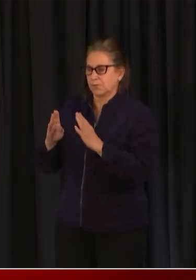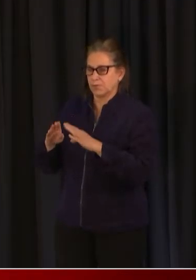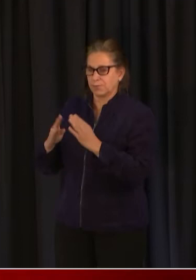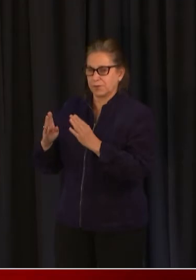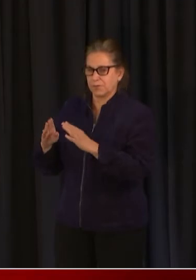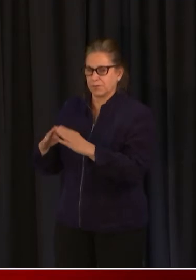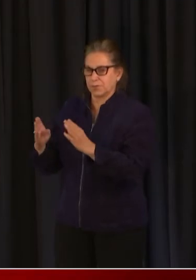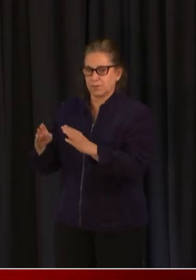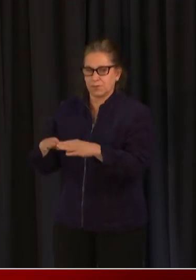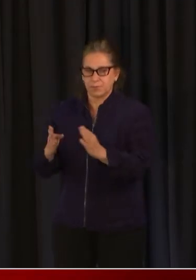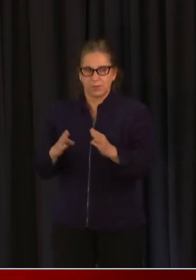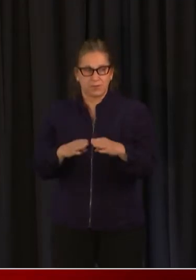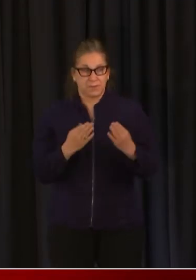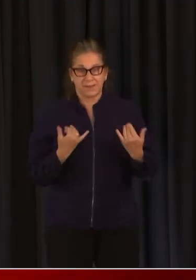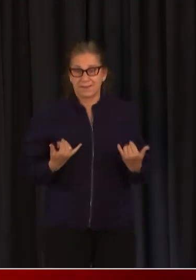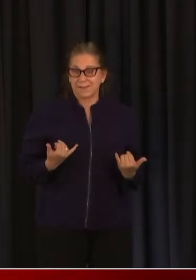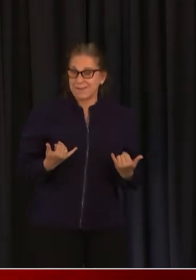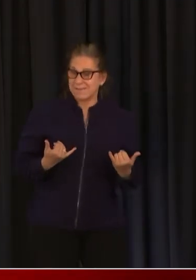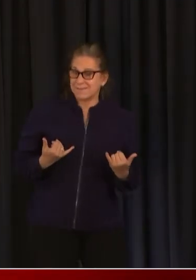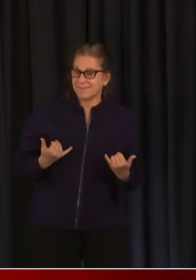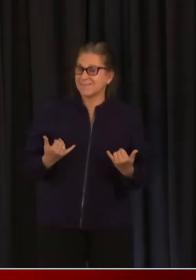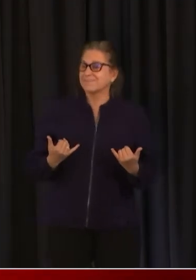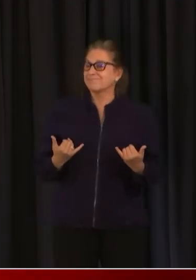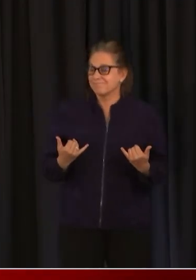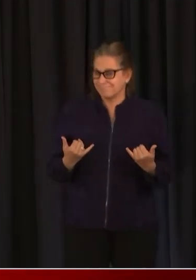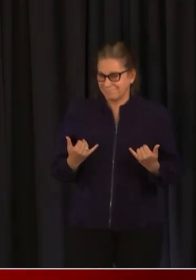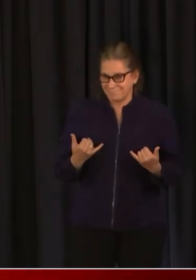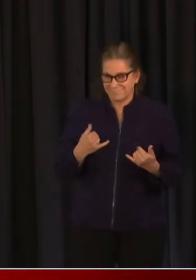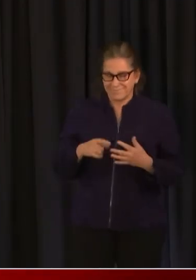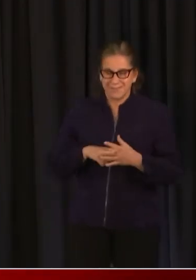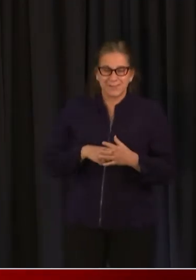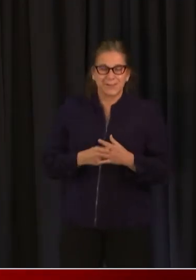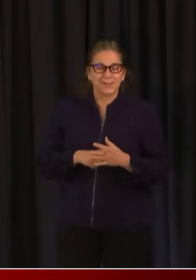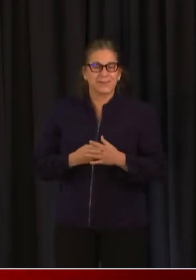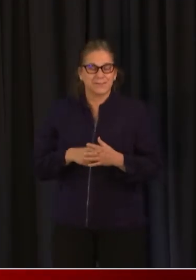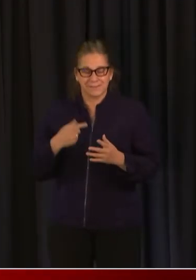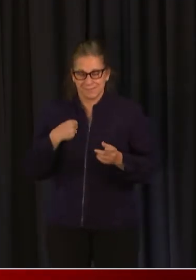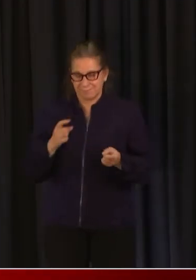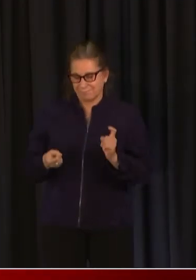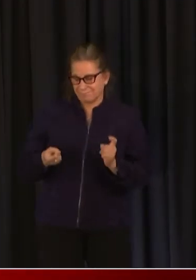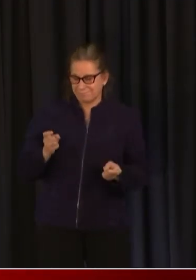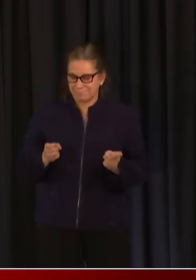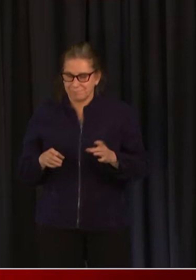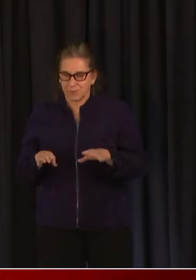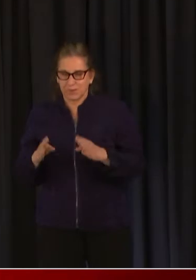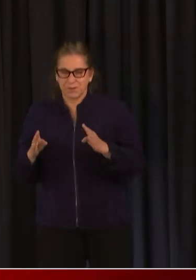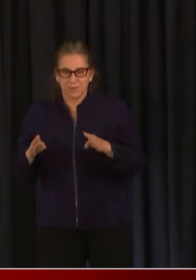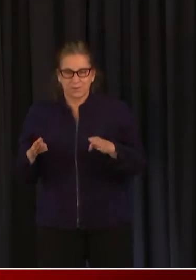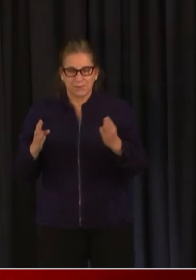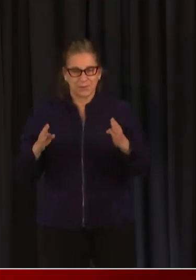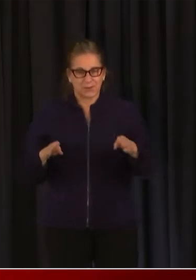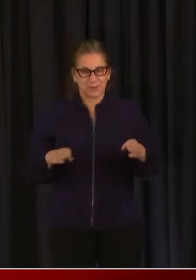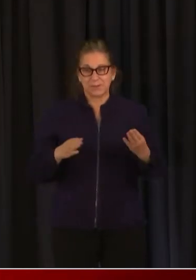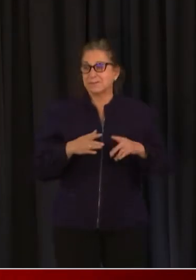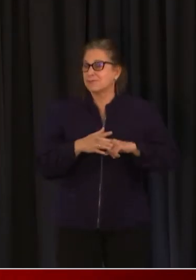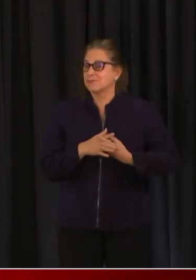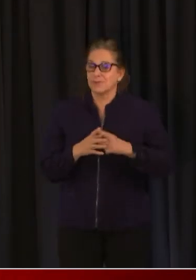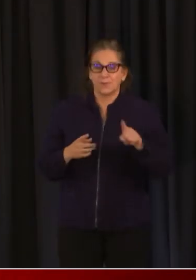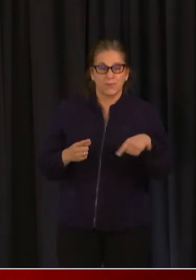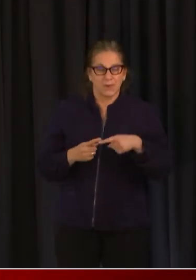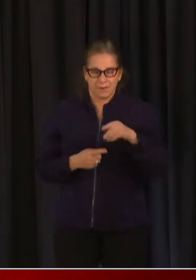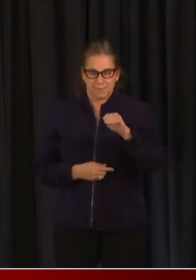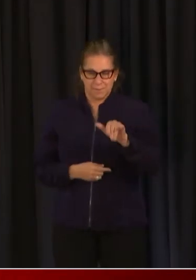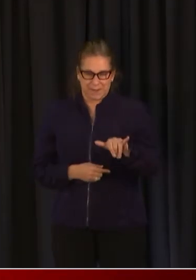we are in that position to allow those modifications to take shape on May